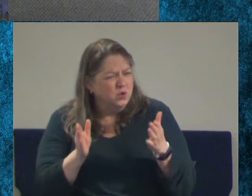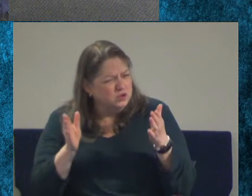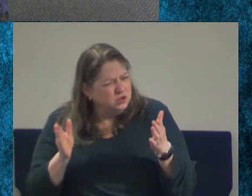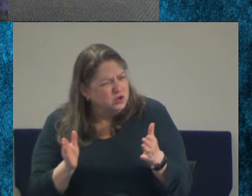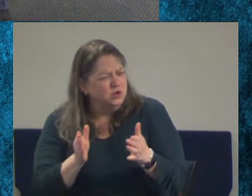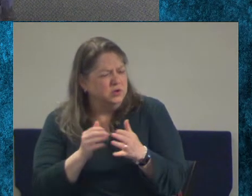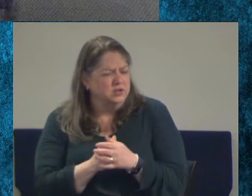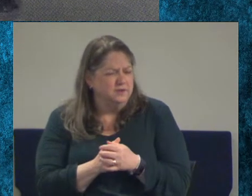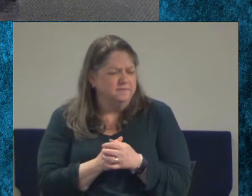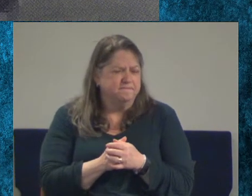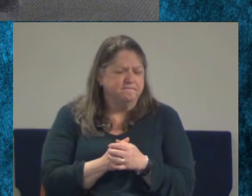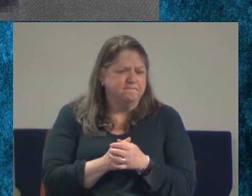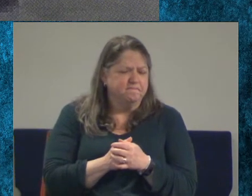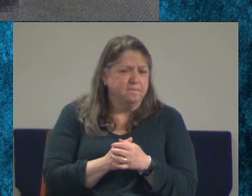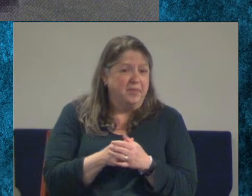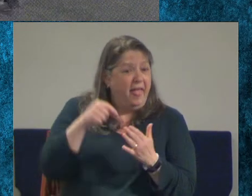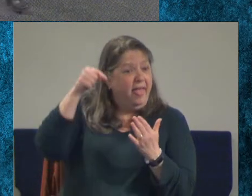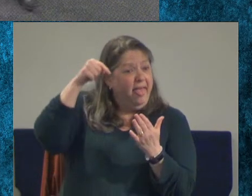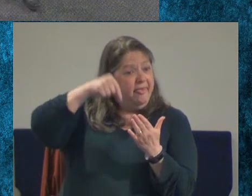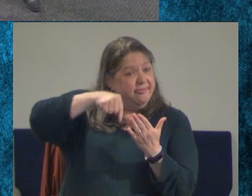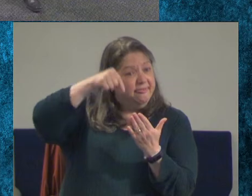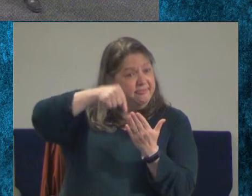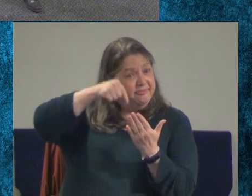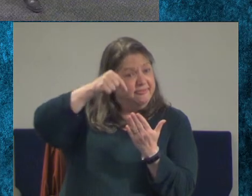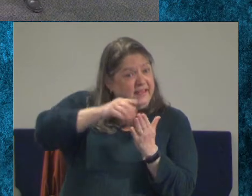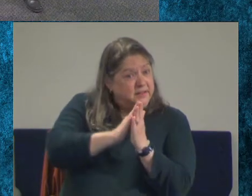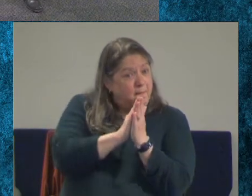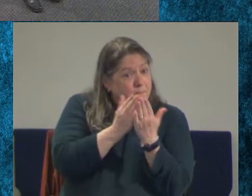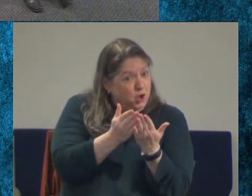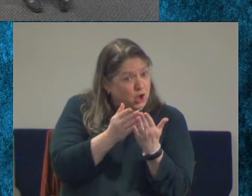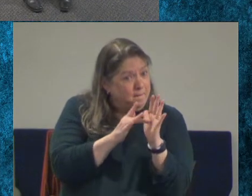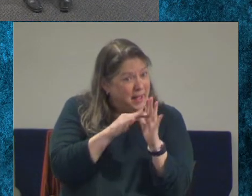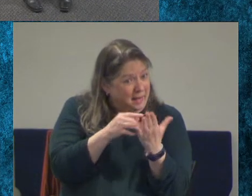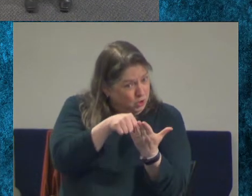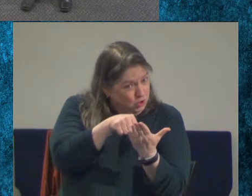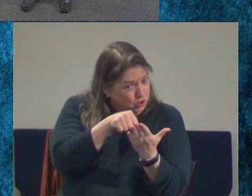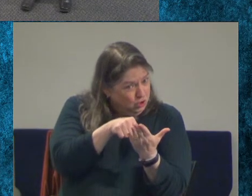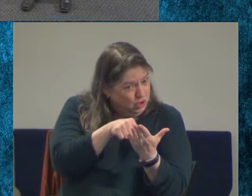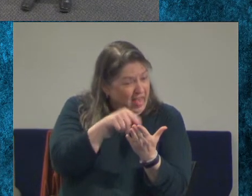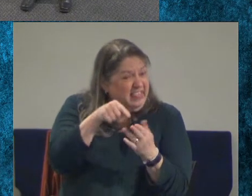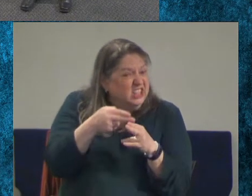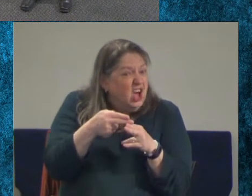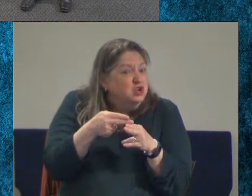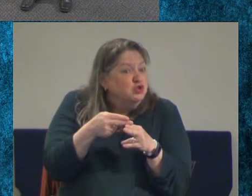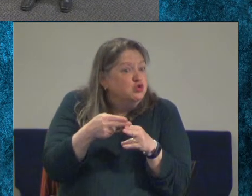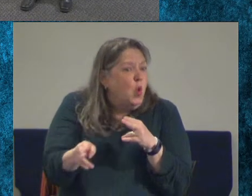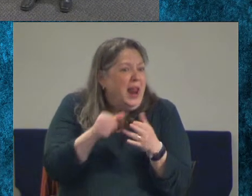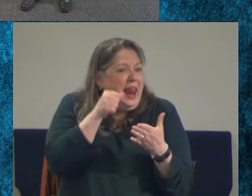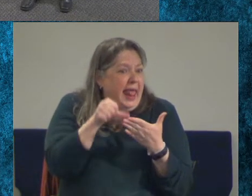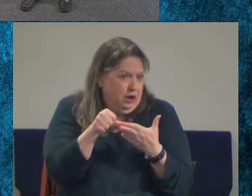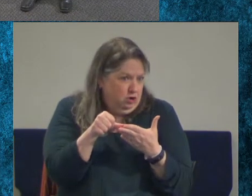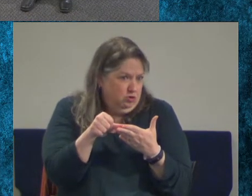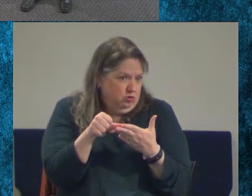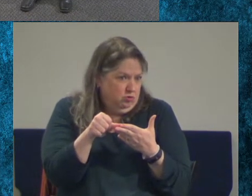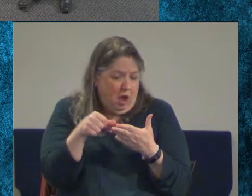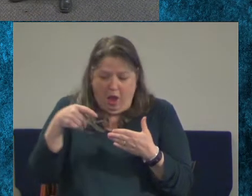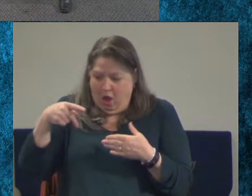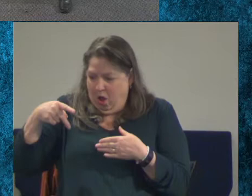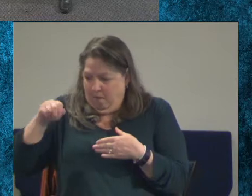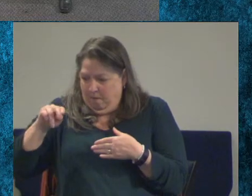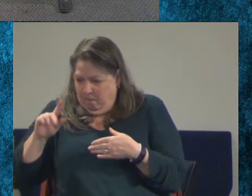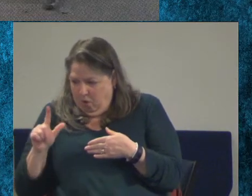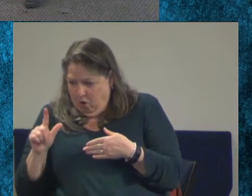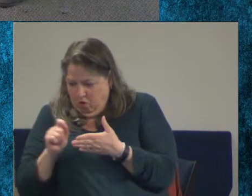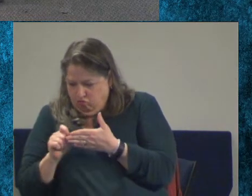And so the epistle of Paul to Philemon is his shortest of all epistles. It was written perhaps